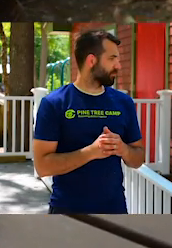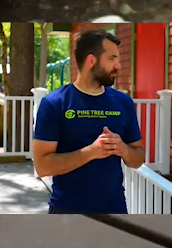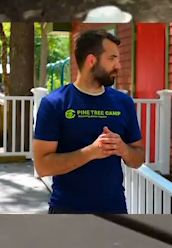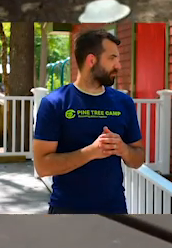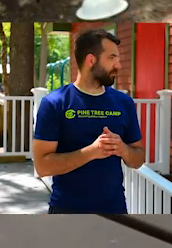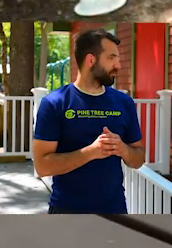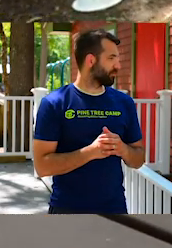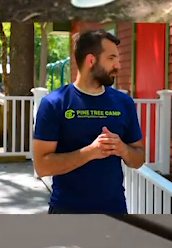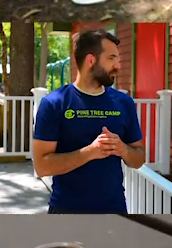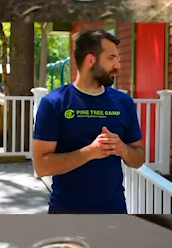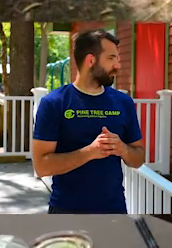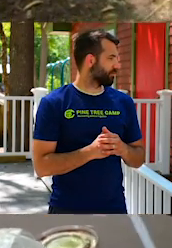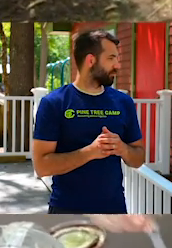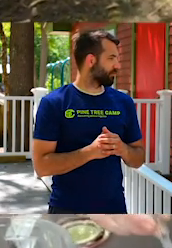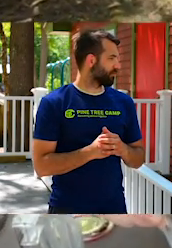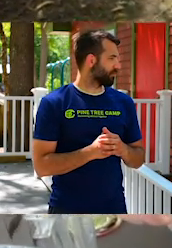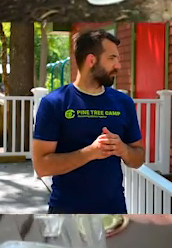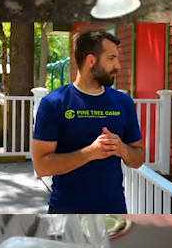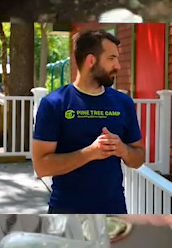4 drops in that one.